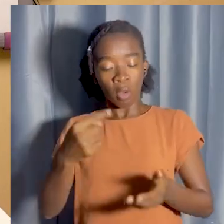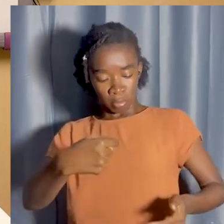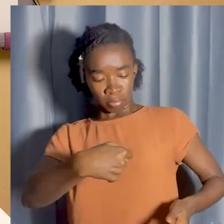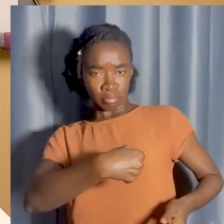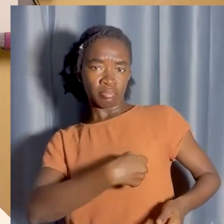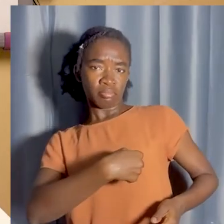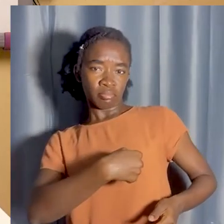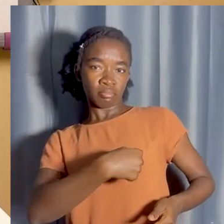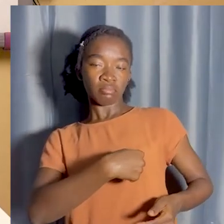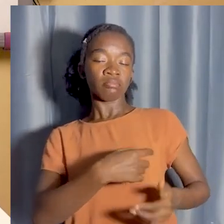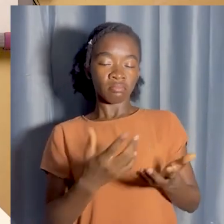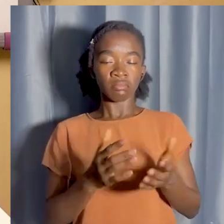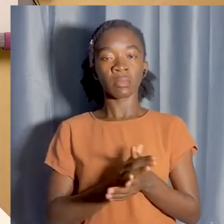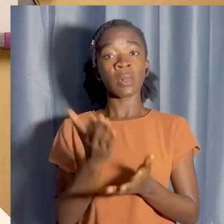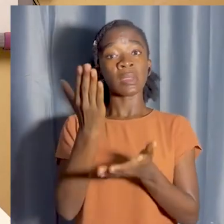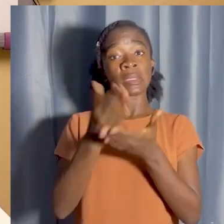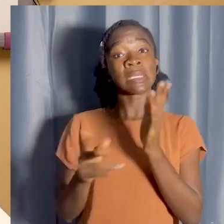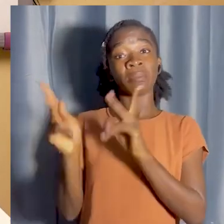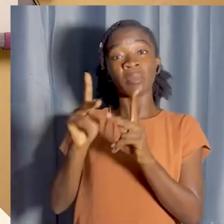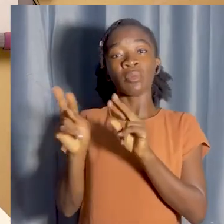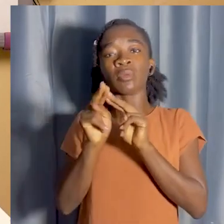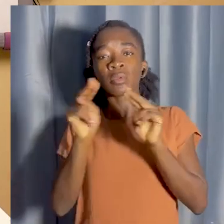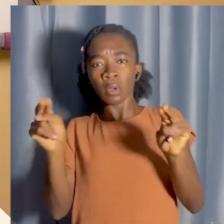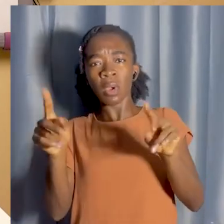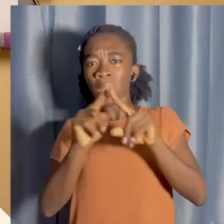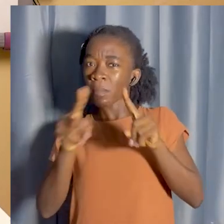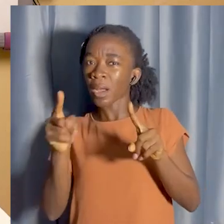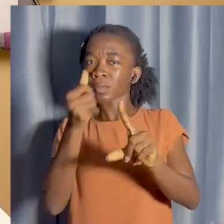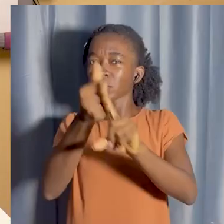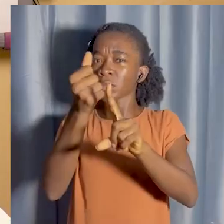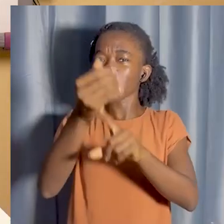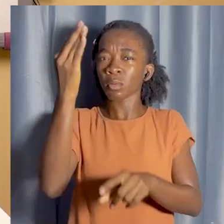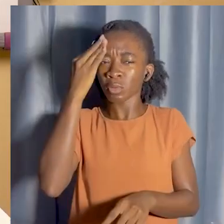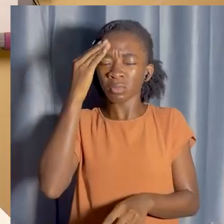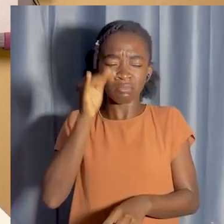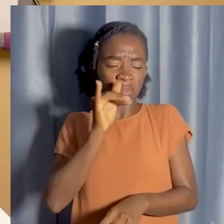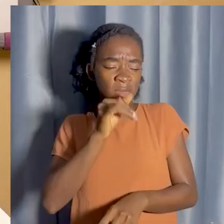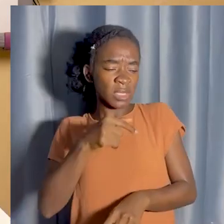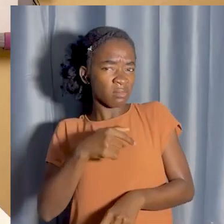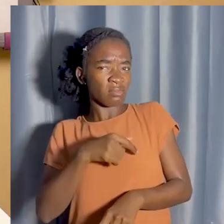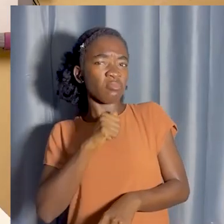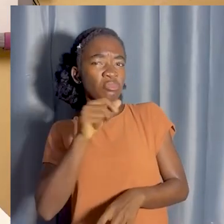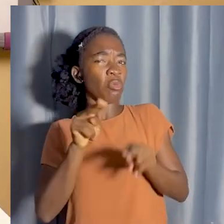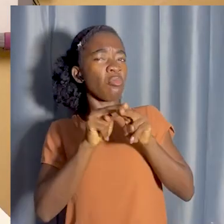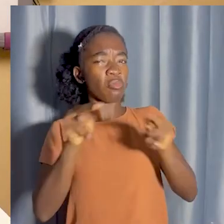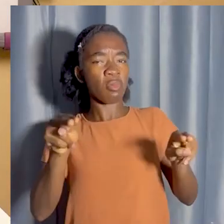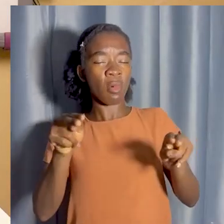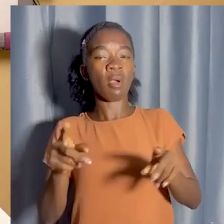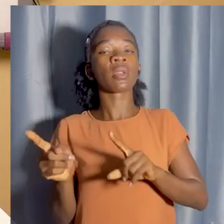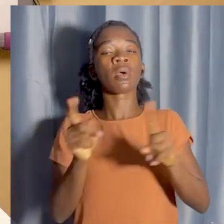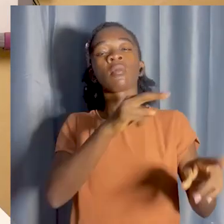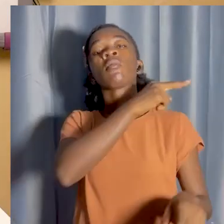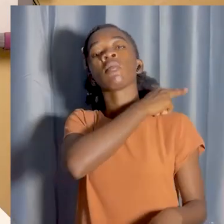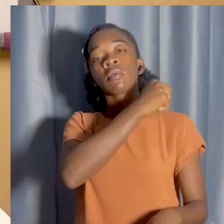Their breasts, their nipples naturally are inside. But again, they know that to be their normal. So if you notice that and it's always been like that, you don't worry. But if